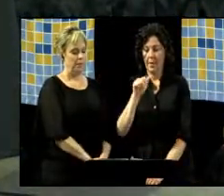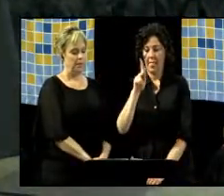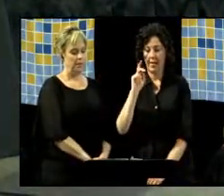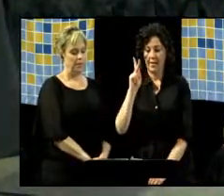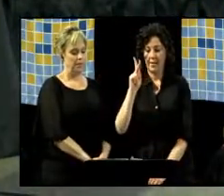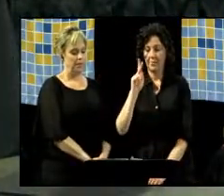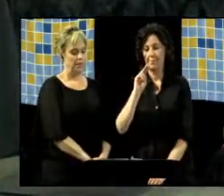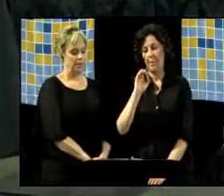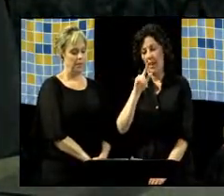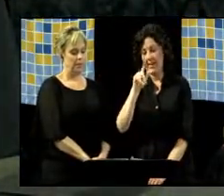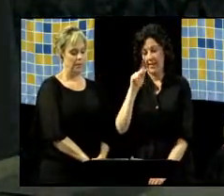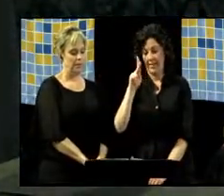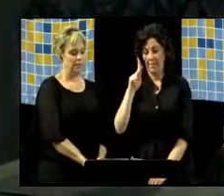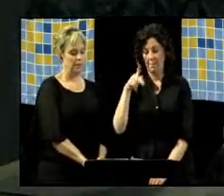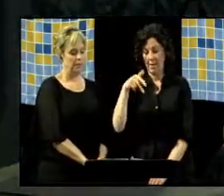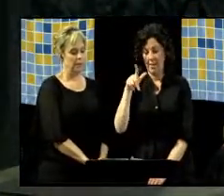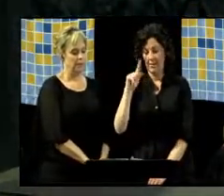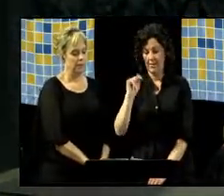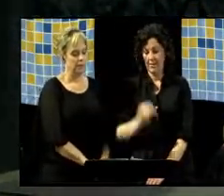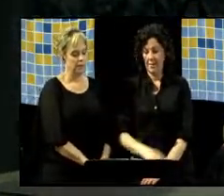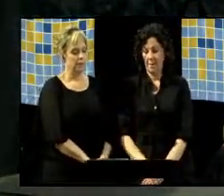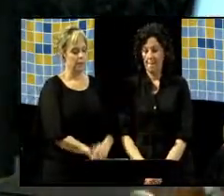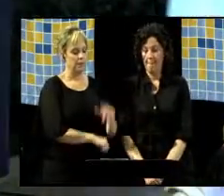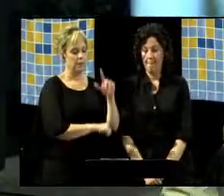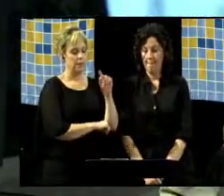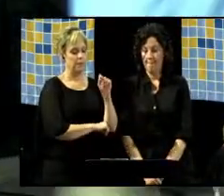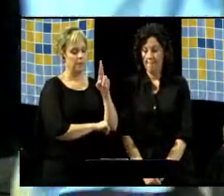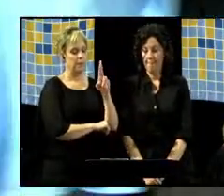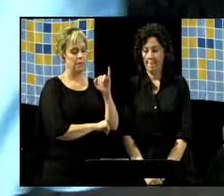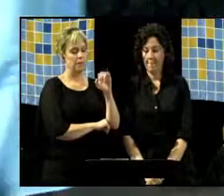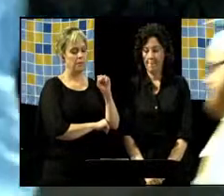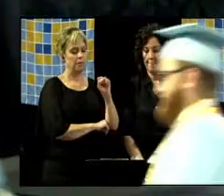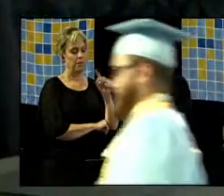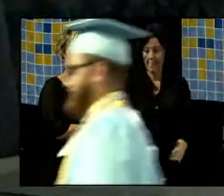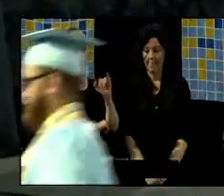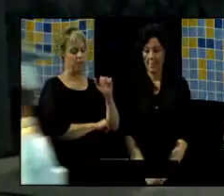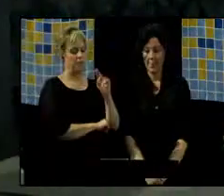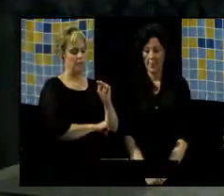Pelt, Tristan Drayshawn Perkins,